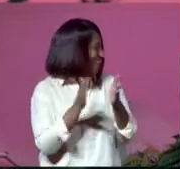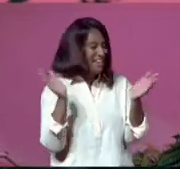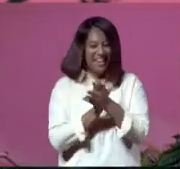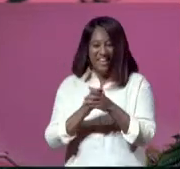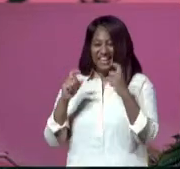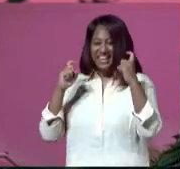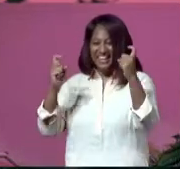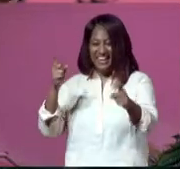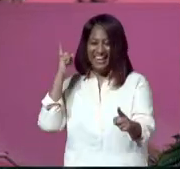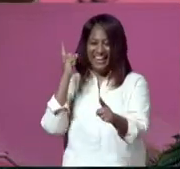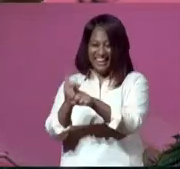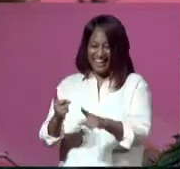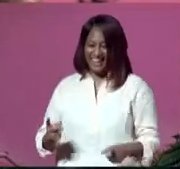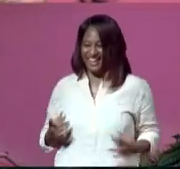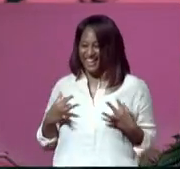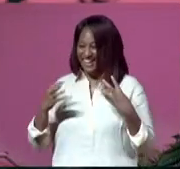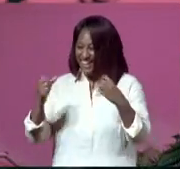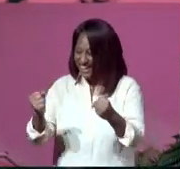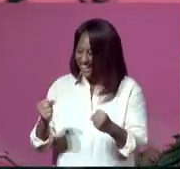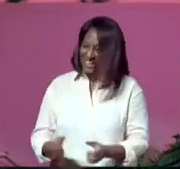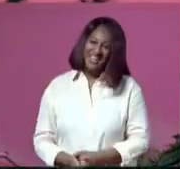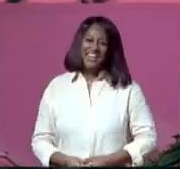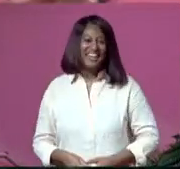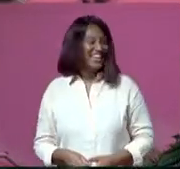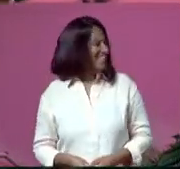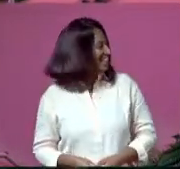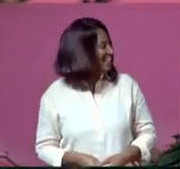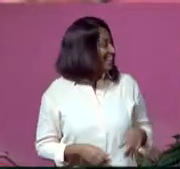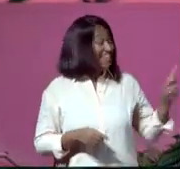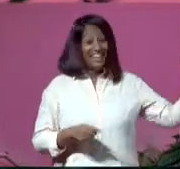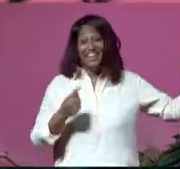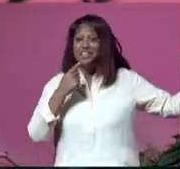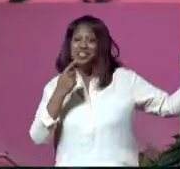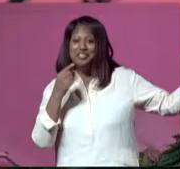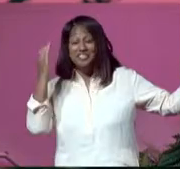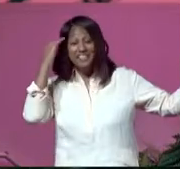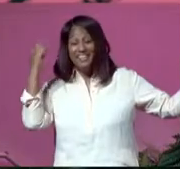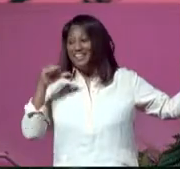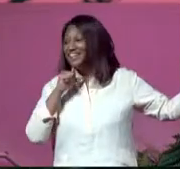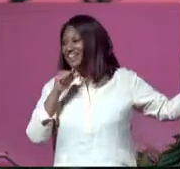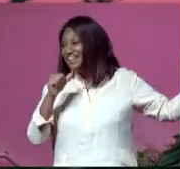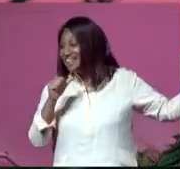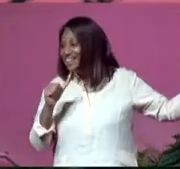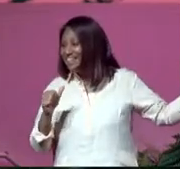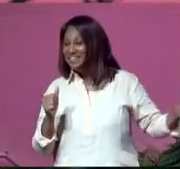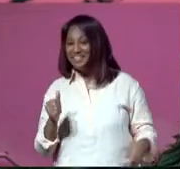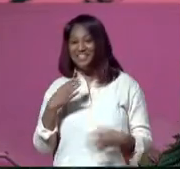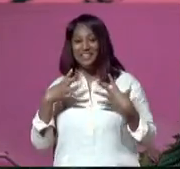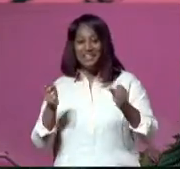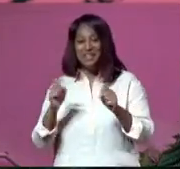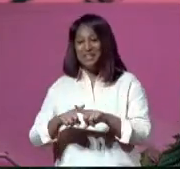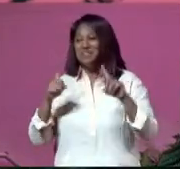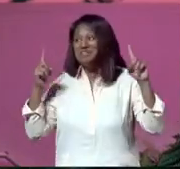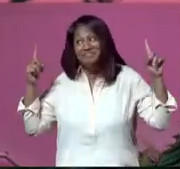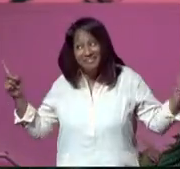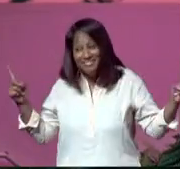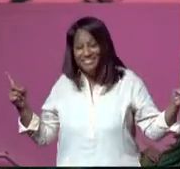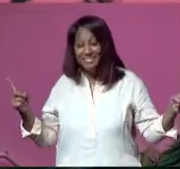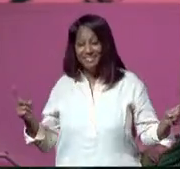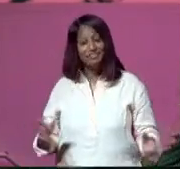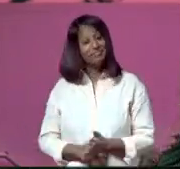I don't want anybody walking out of here talking about, yeah, the bishop said, you know, I ain't got it all together yet. But no, let me give you the balance.